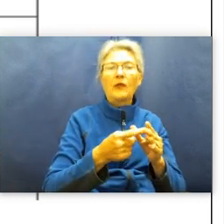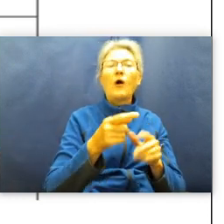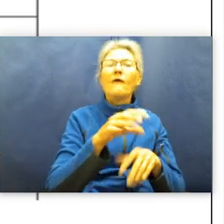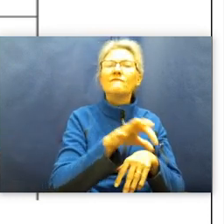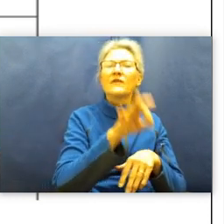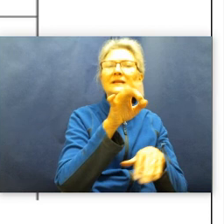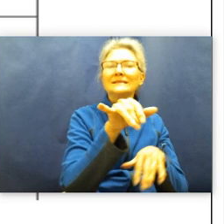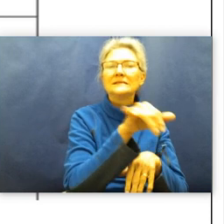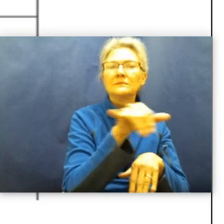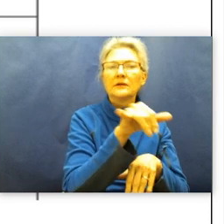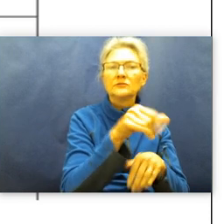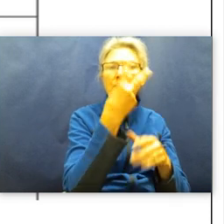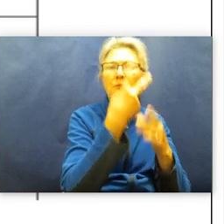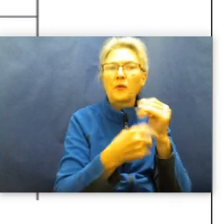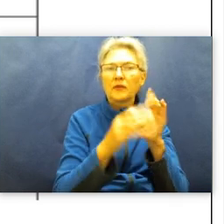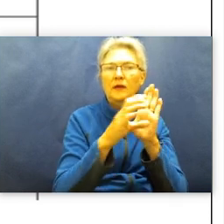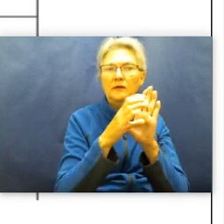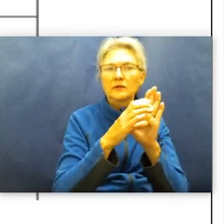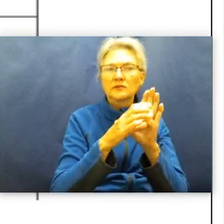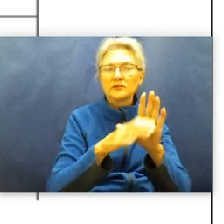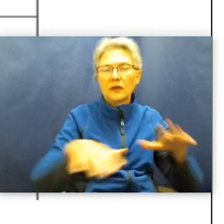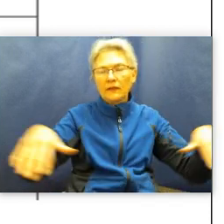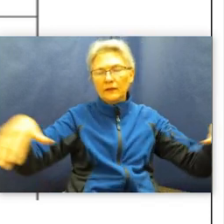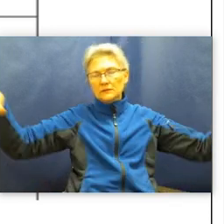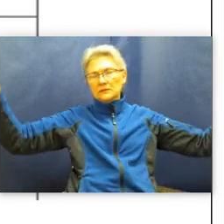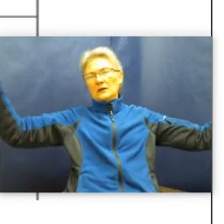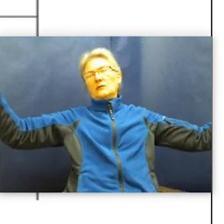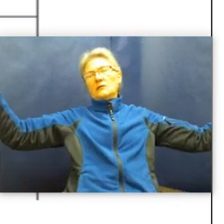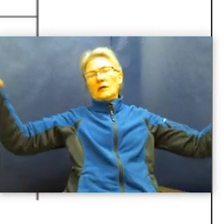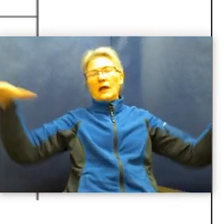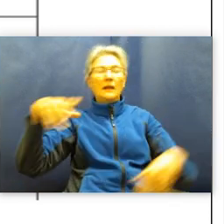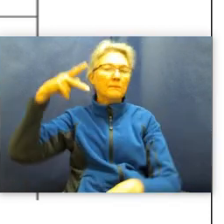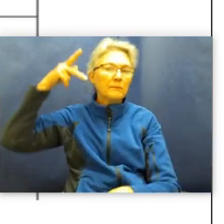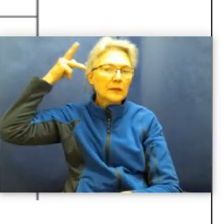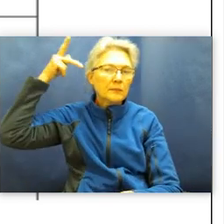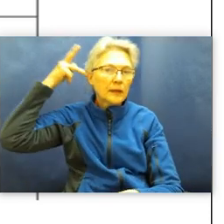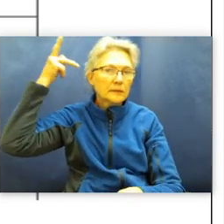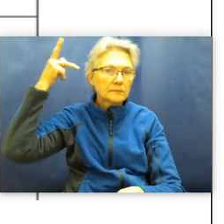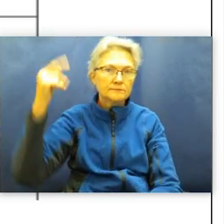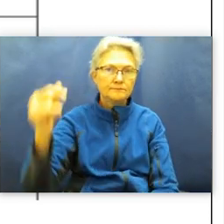between both our characters, the Scarecrow and Peter.